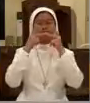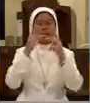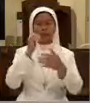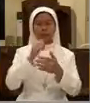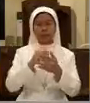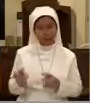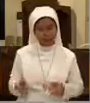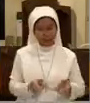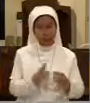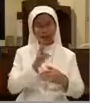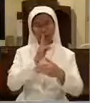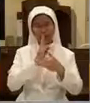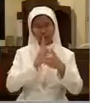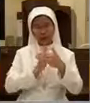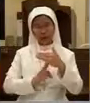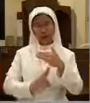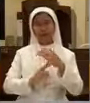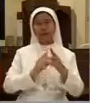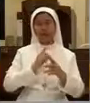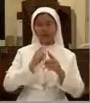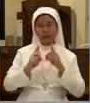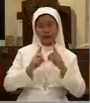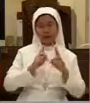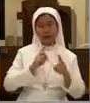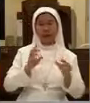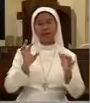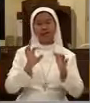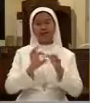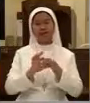of humble dialogue of life.